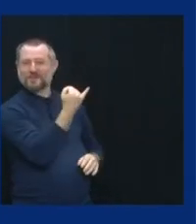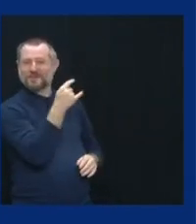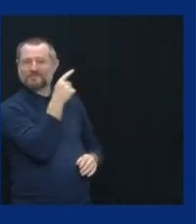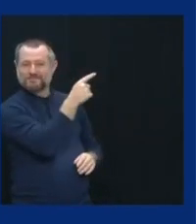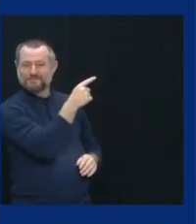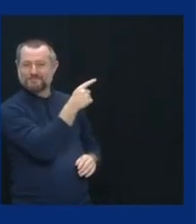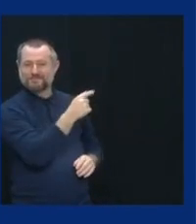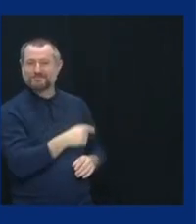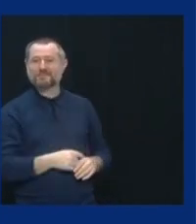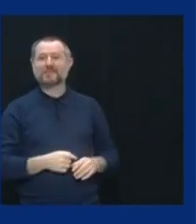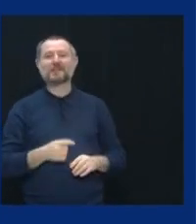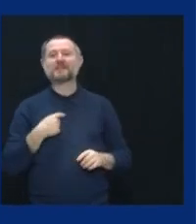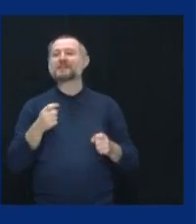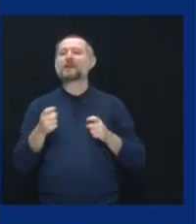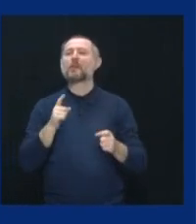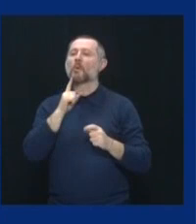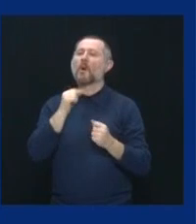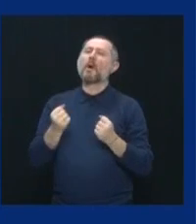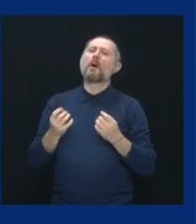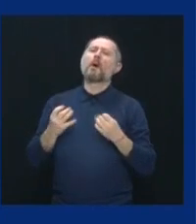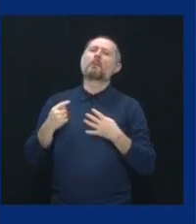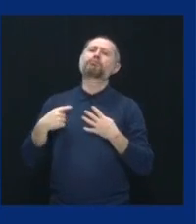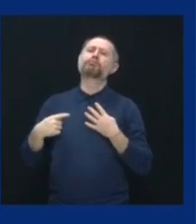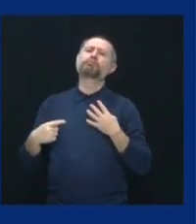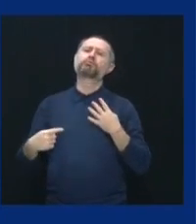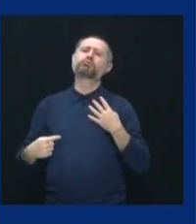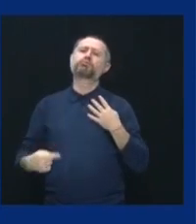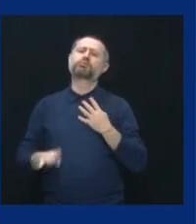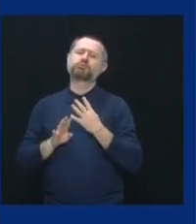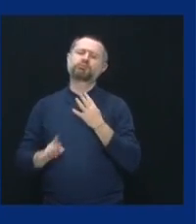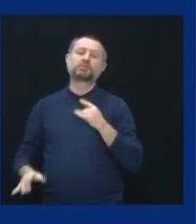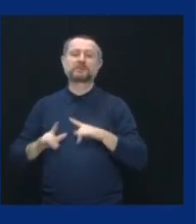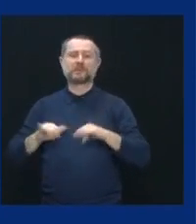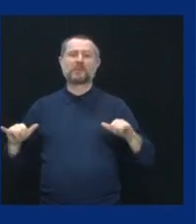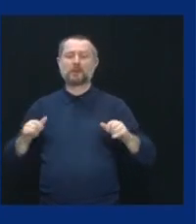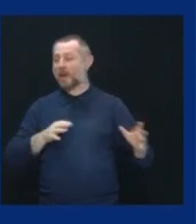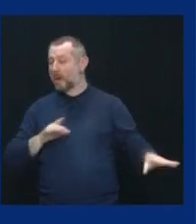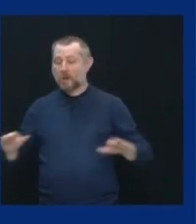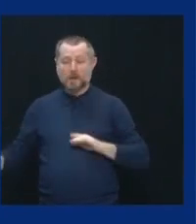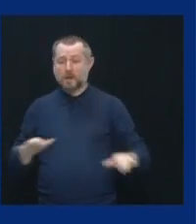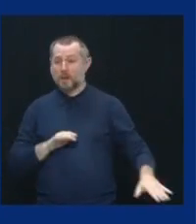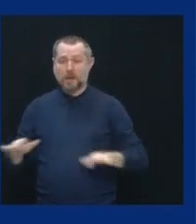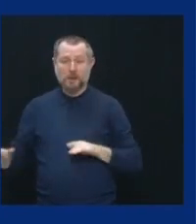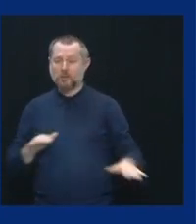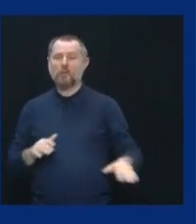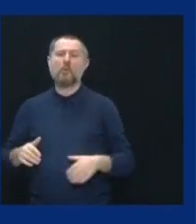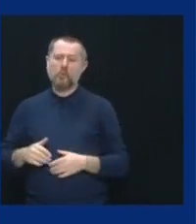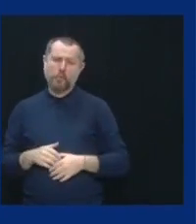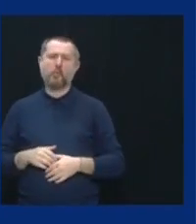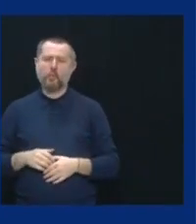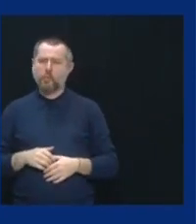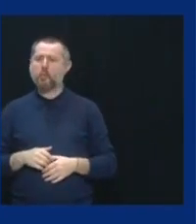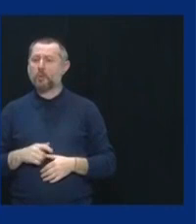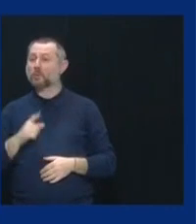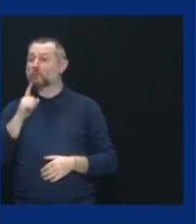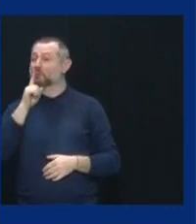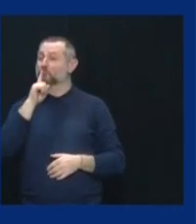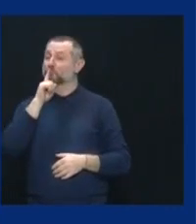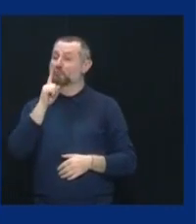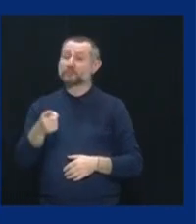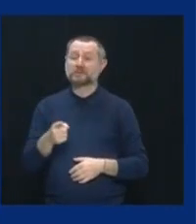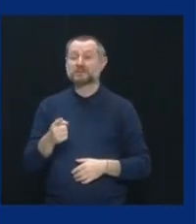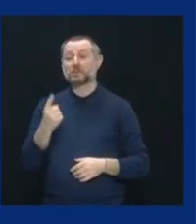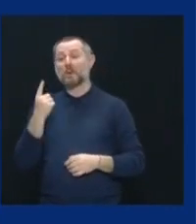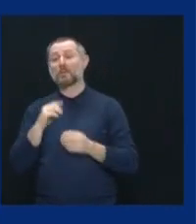dealing with everything at the time. Remember, when you wake up in the morning, job one for the